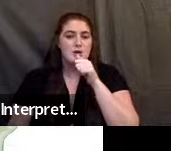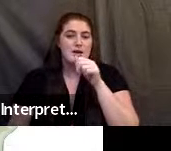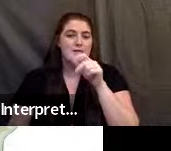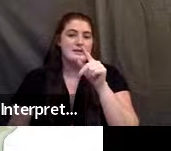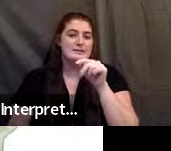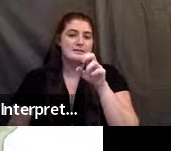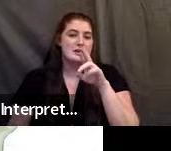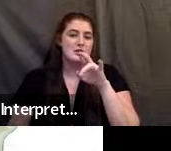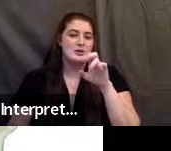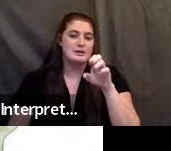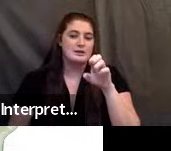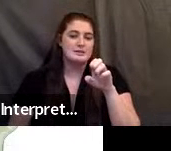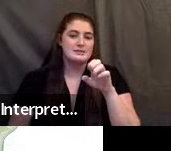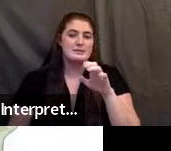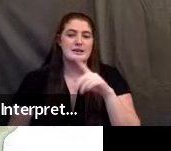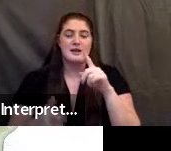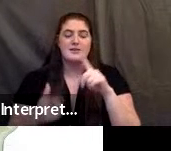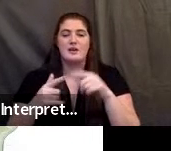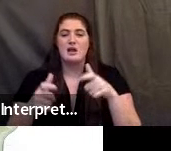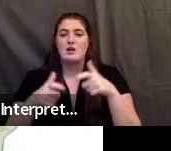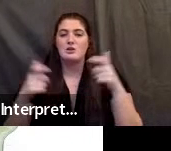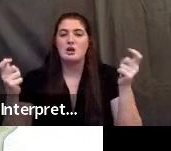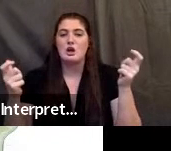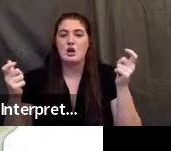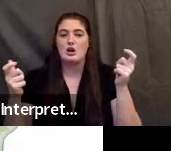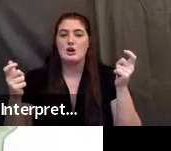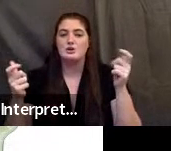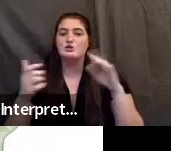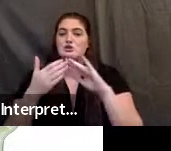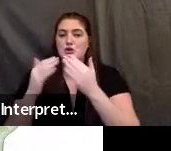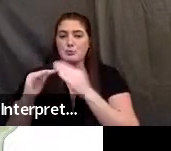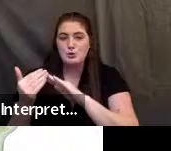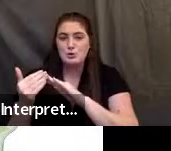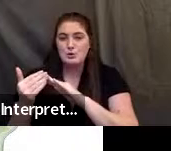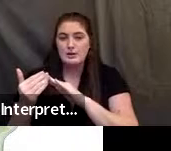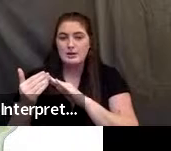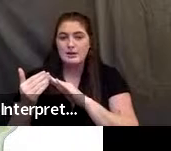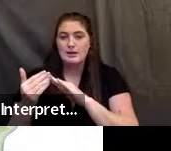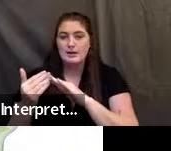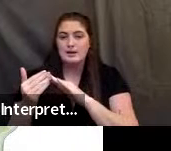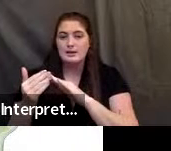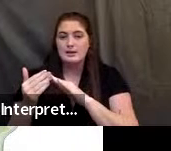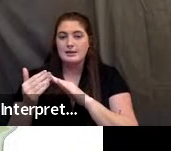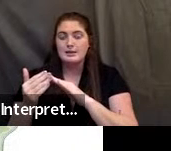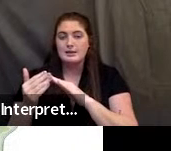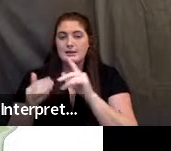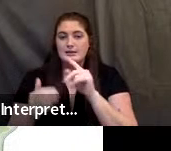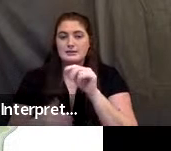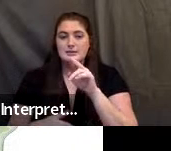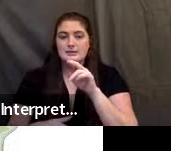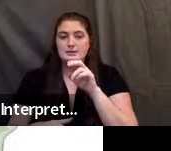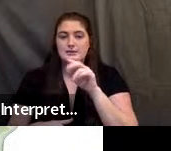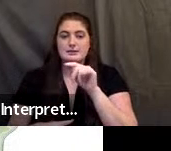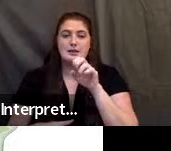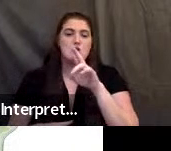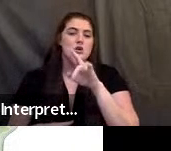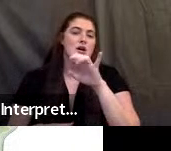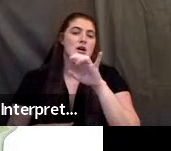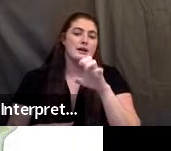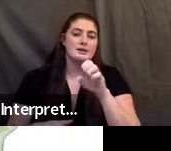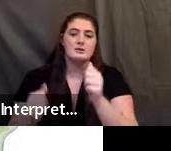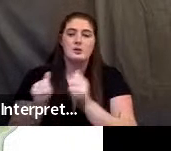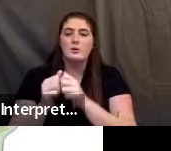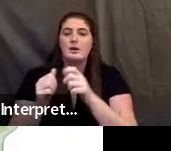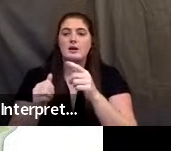of the edges, and then a large communal amenity terrace with lush garden rooms that are